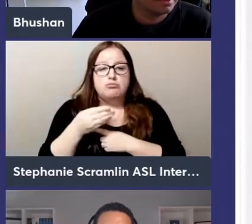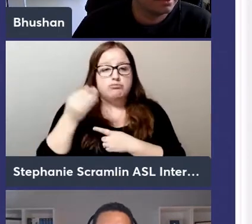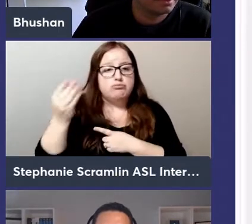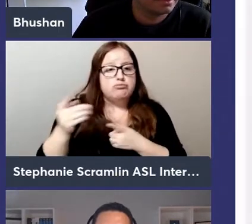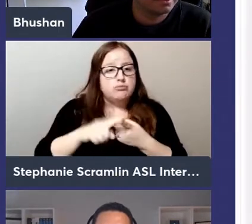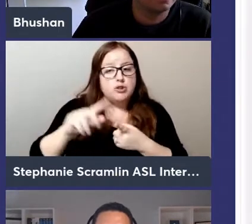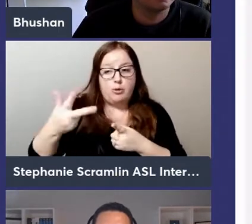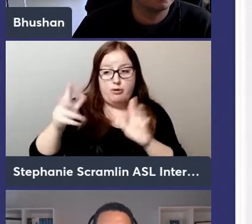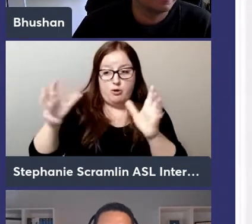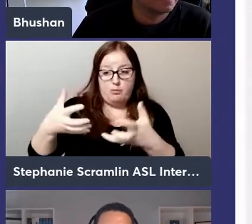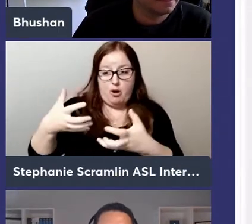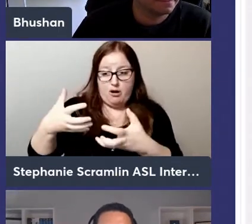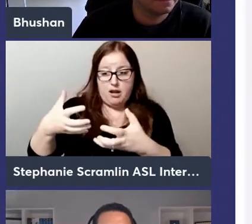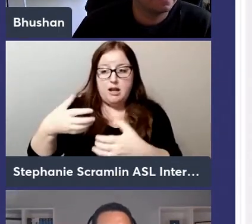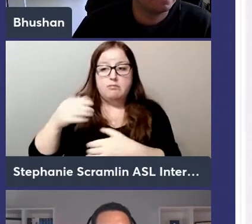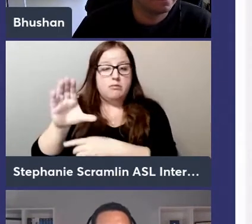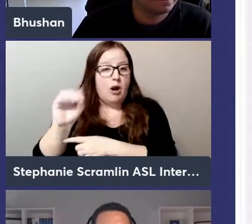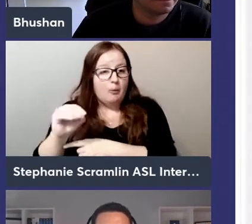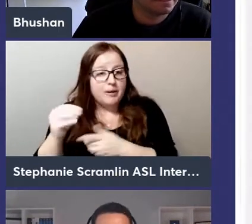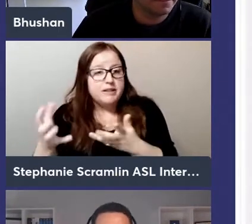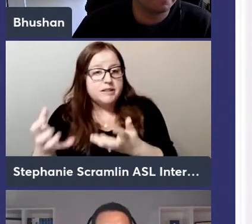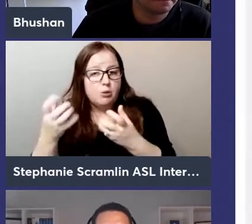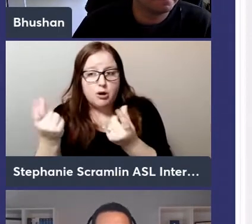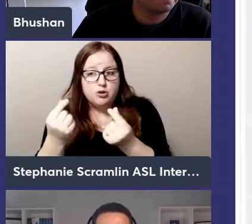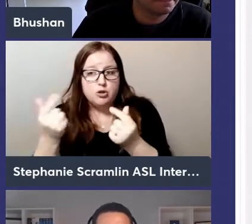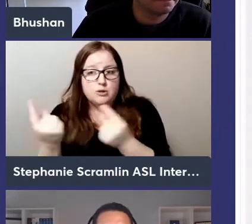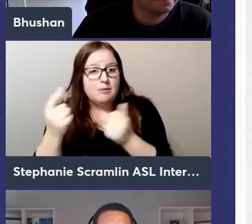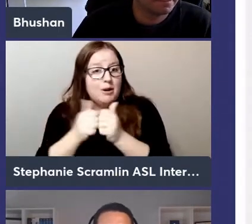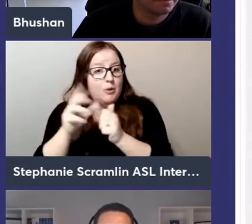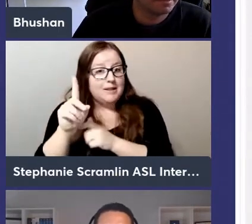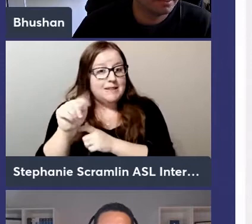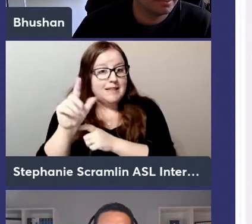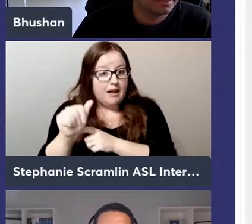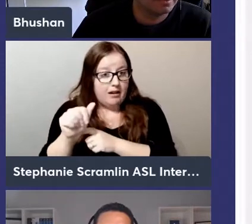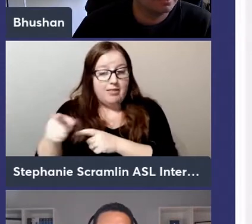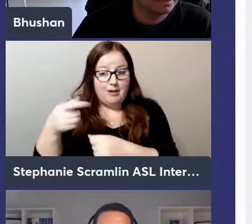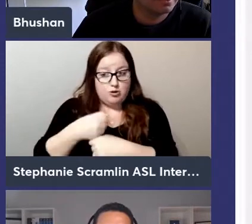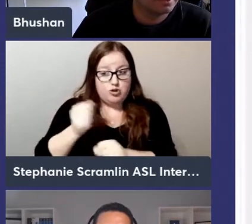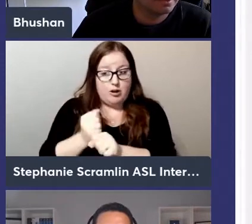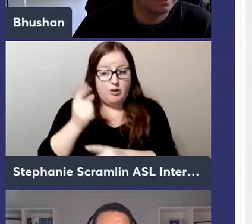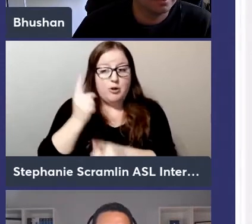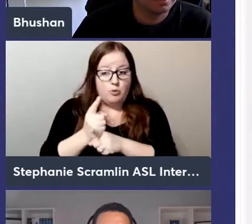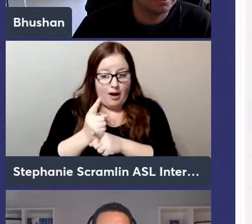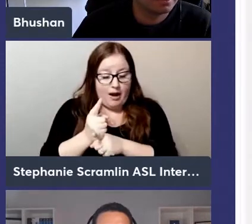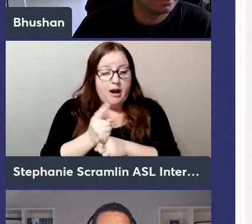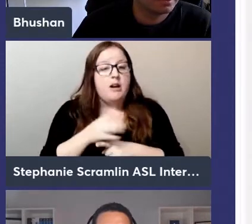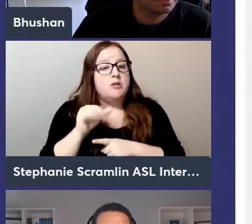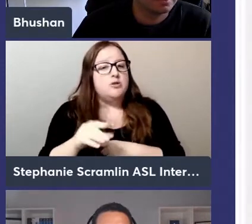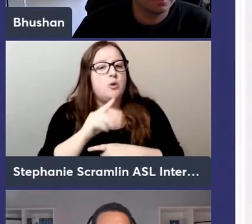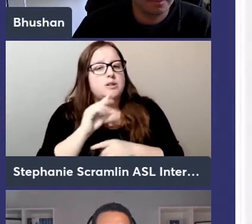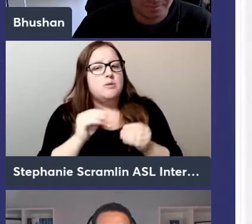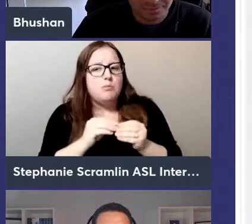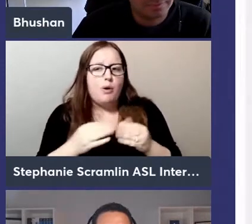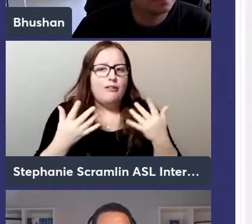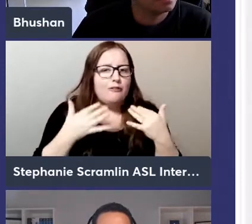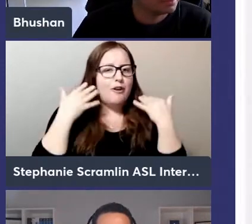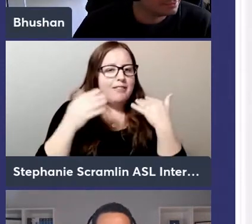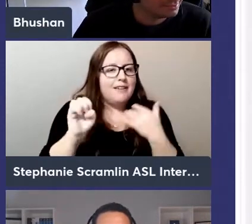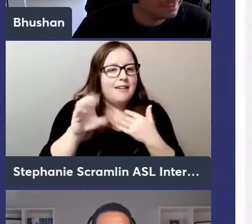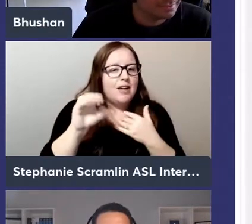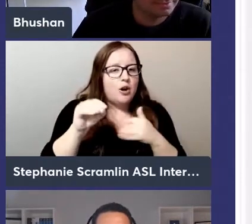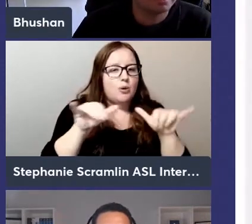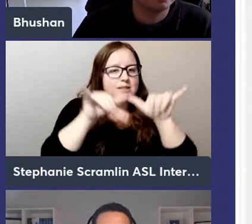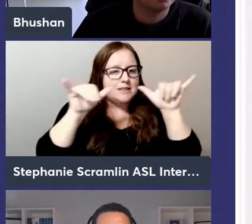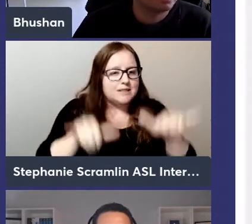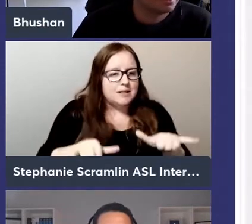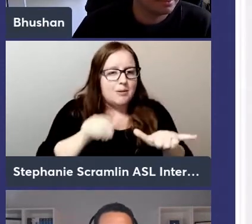third-party manufacturers that want to do something with this data that they're generating, right? So it's creating this more friendly ecosystem instead of someone trying